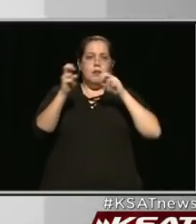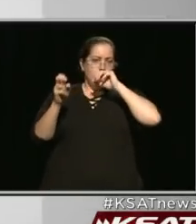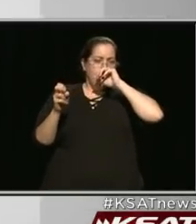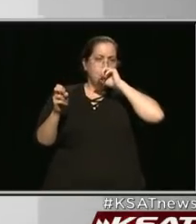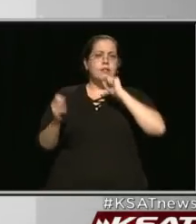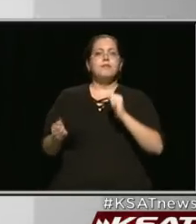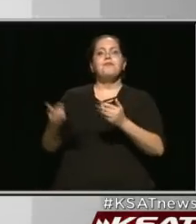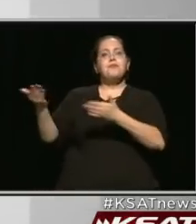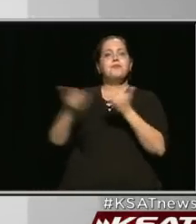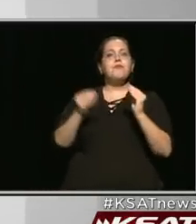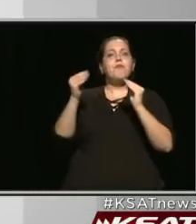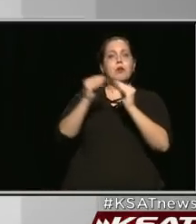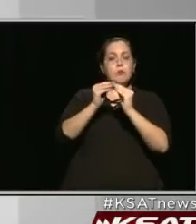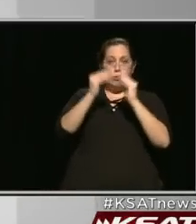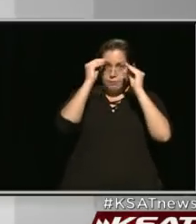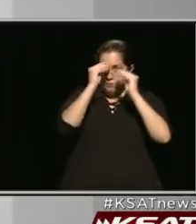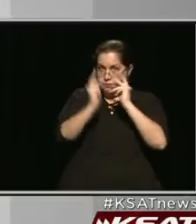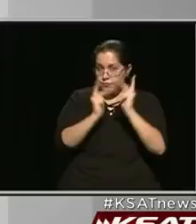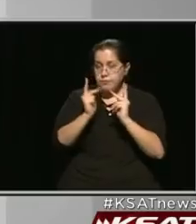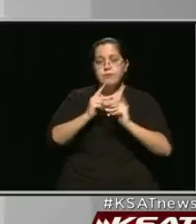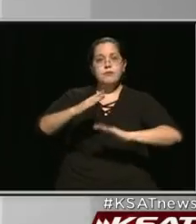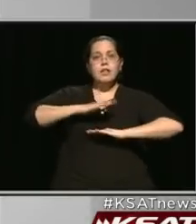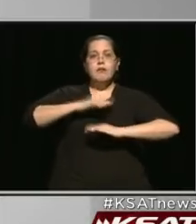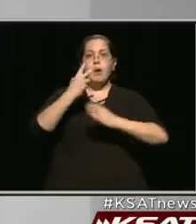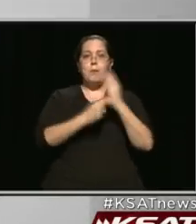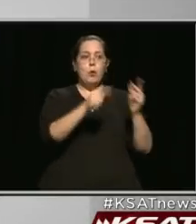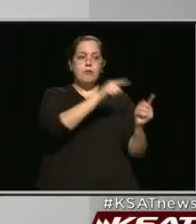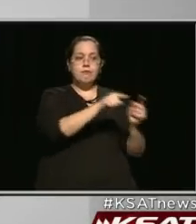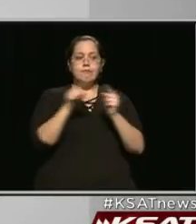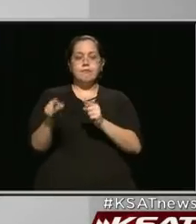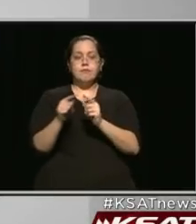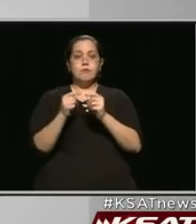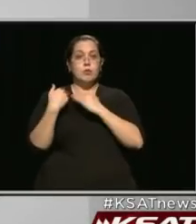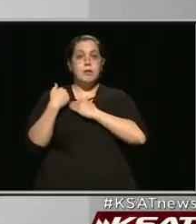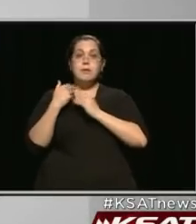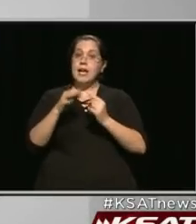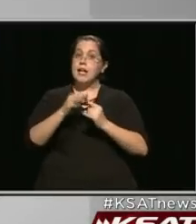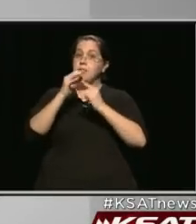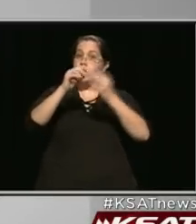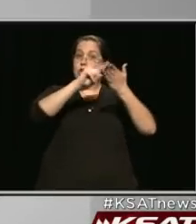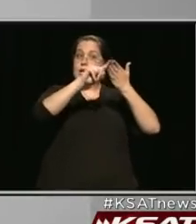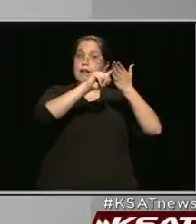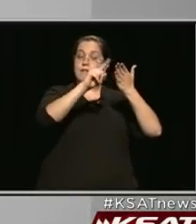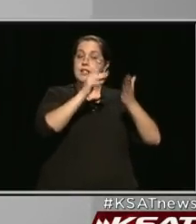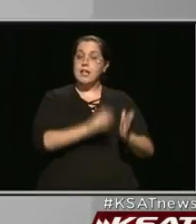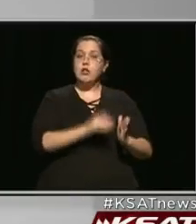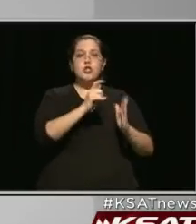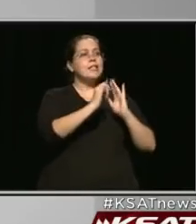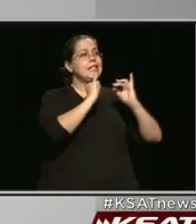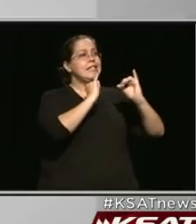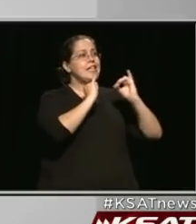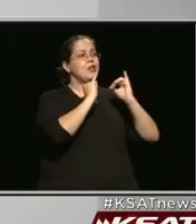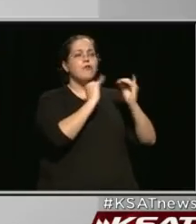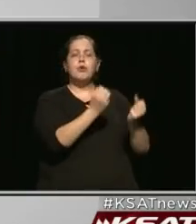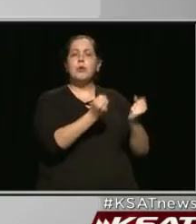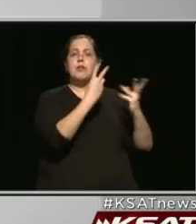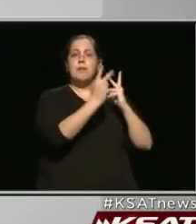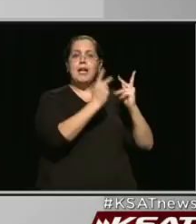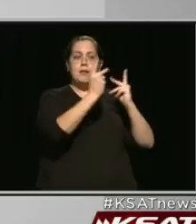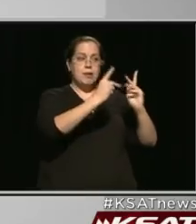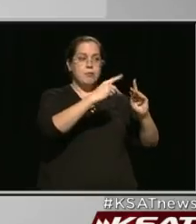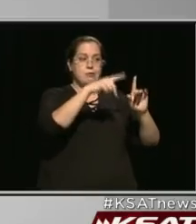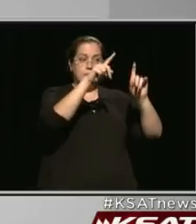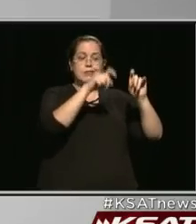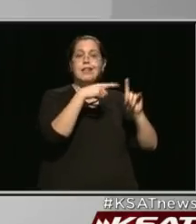on more trained staff to meet the need for both tasks, especially the need for case investigators that need to interview the large number of incoming